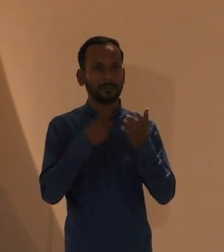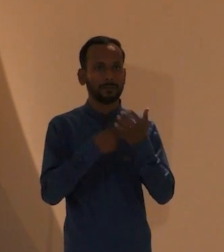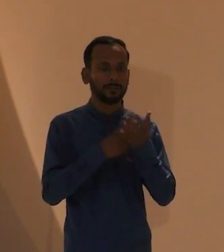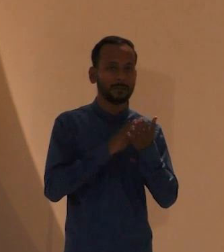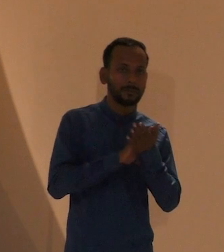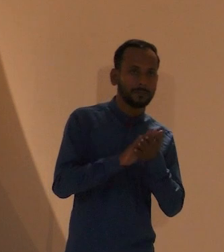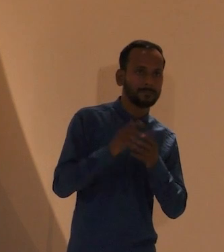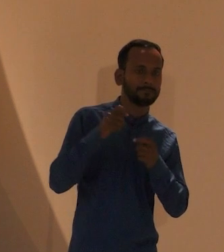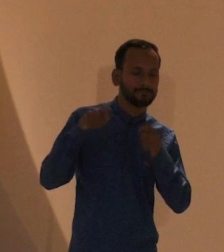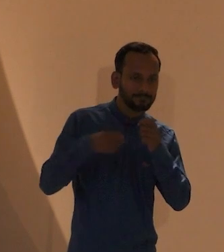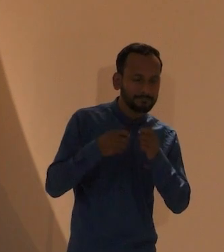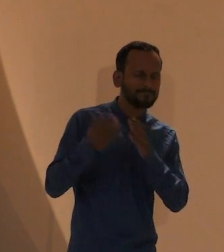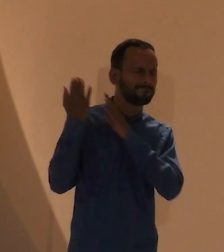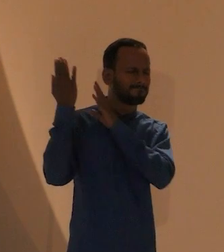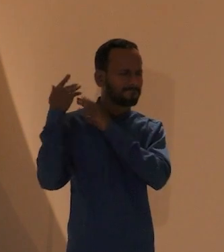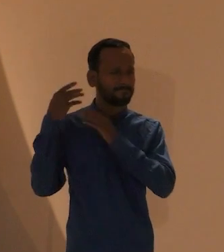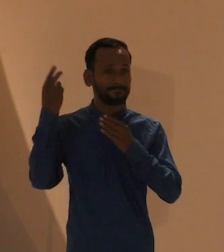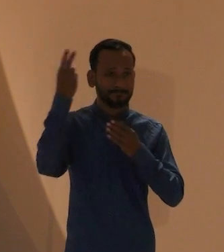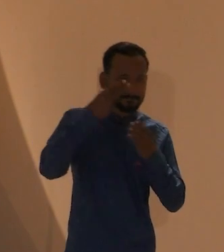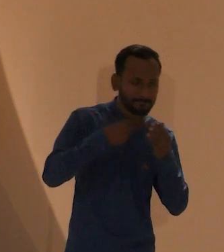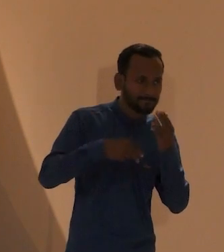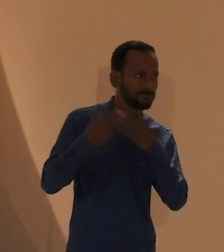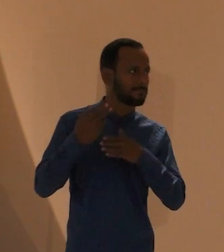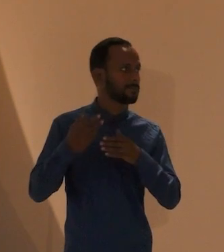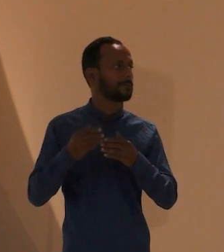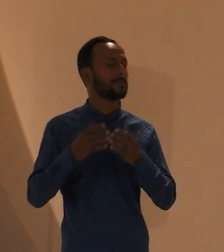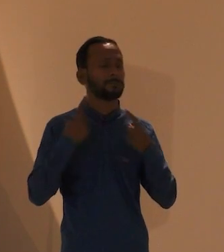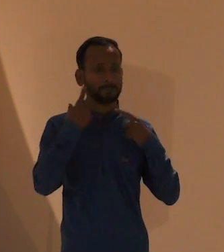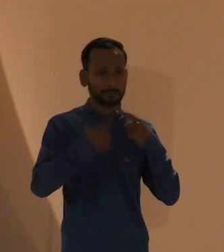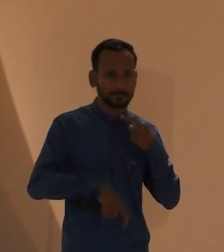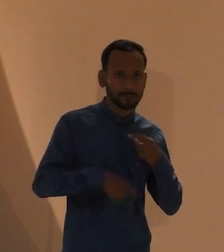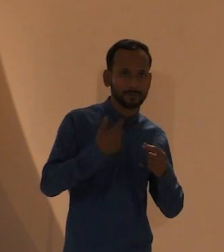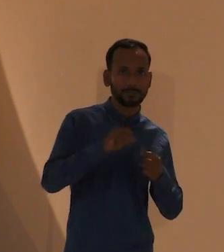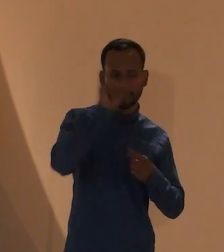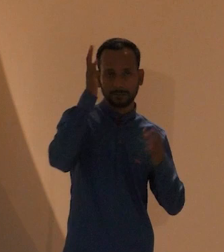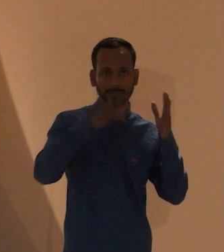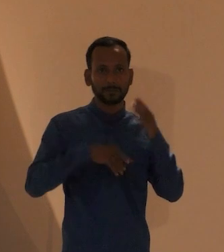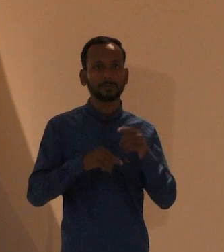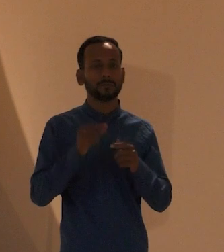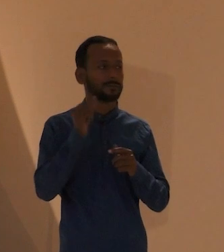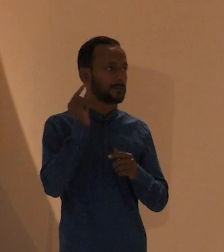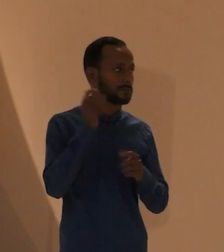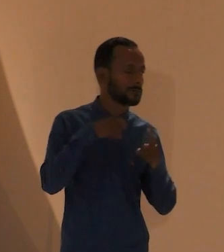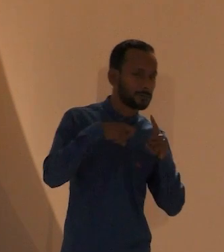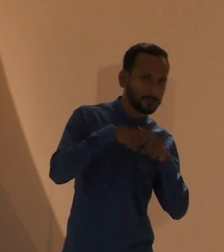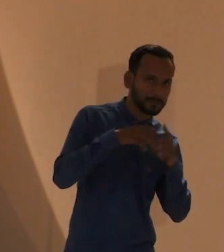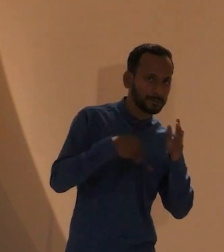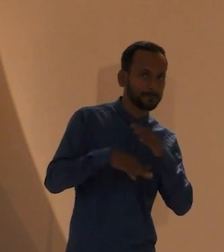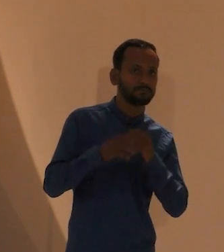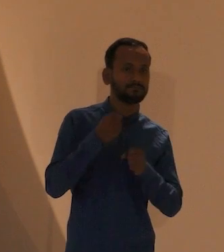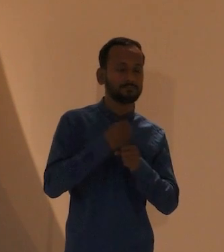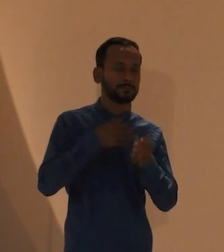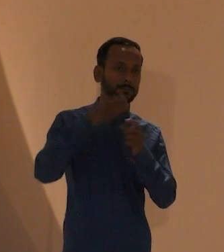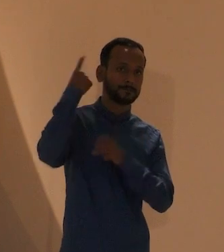selected for a research grant by the National Endowment for the Humanities in the United States. And therefore, we now